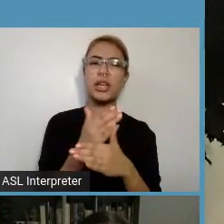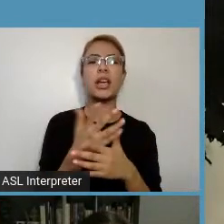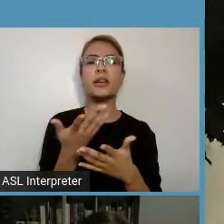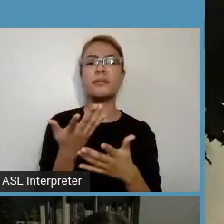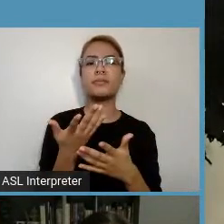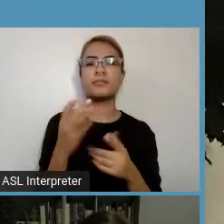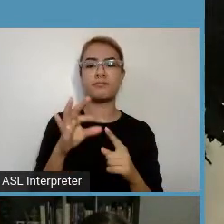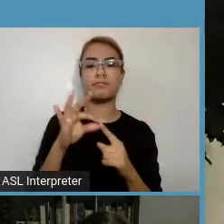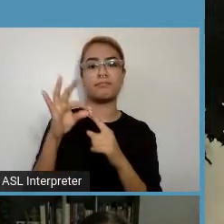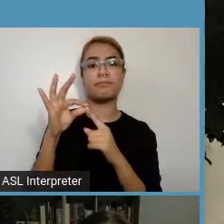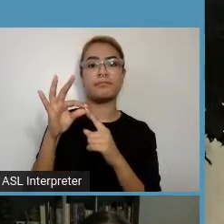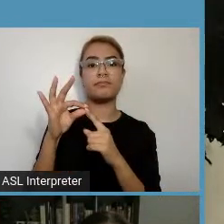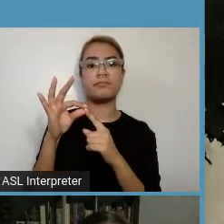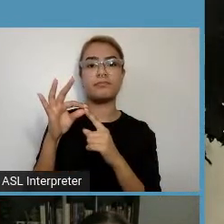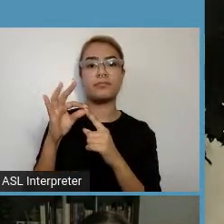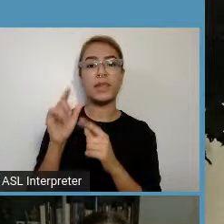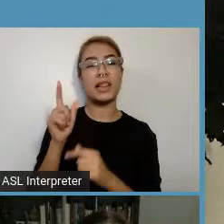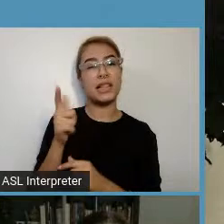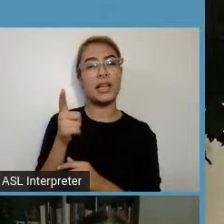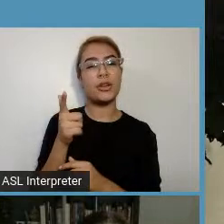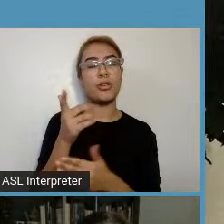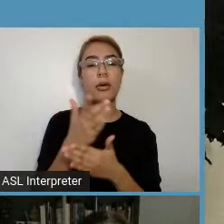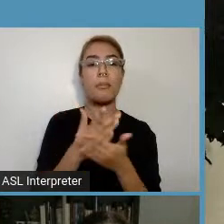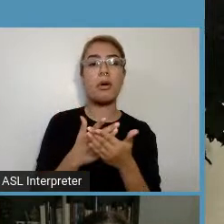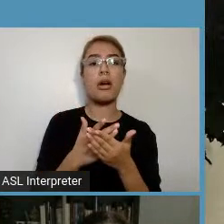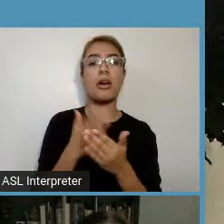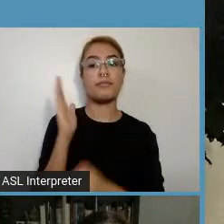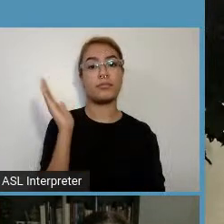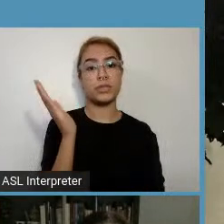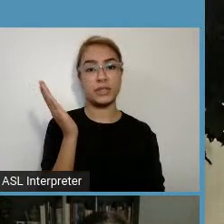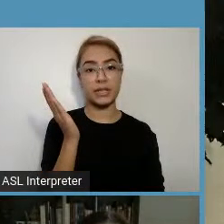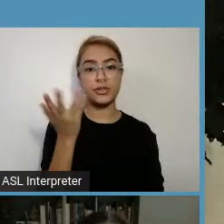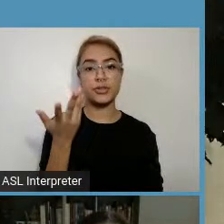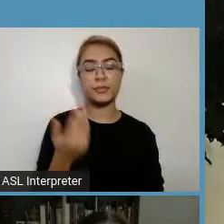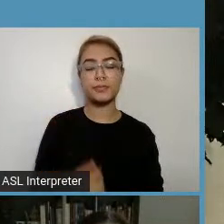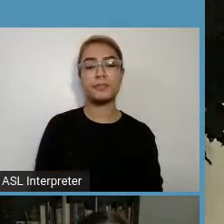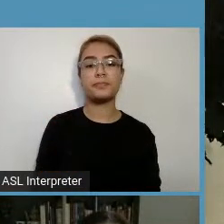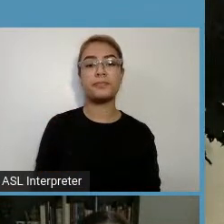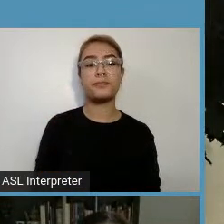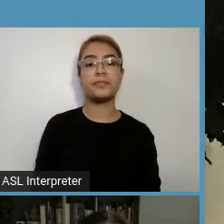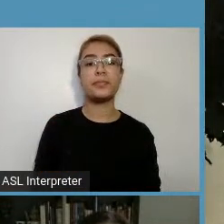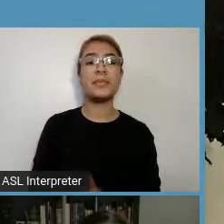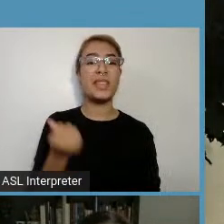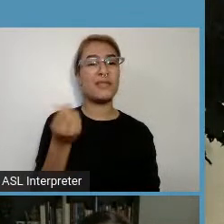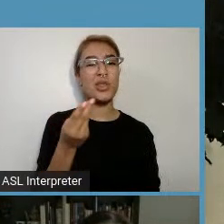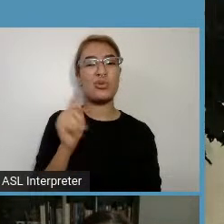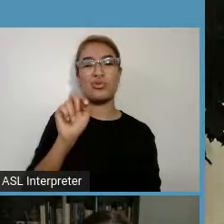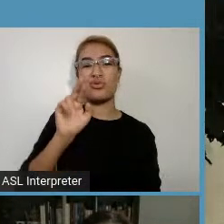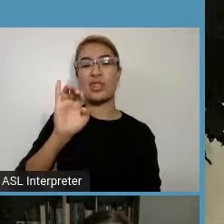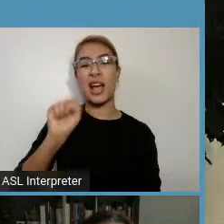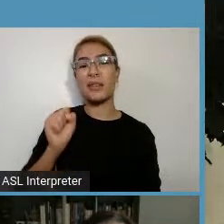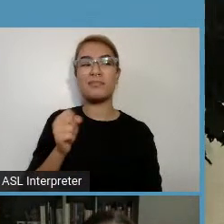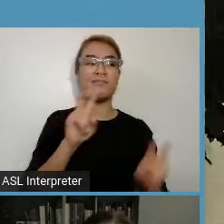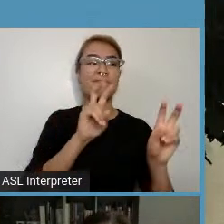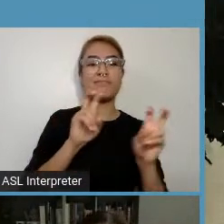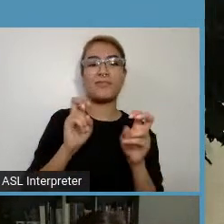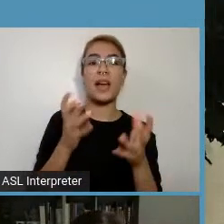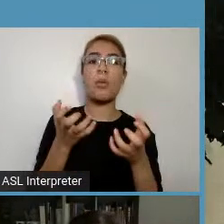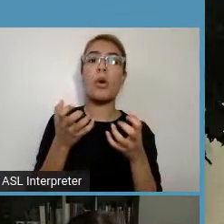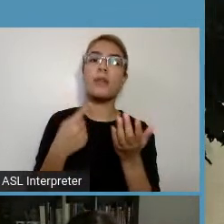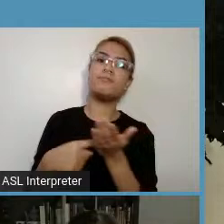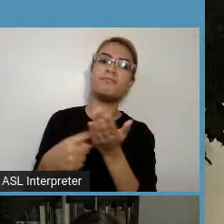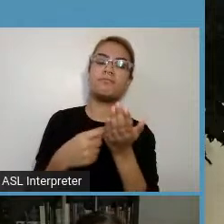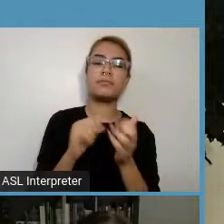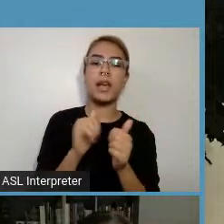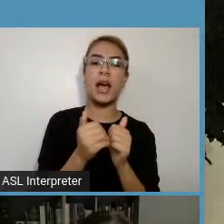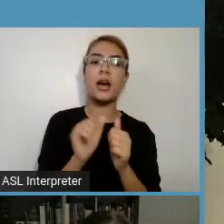in significantly later as part of the presentation. So there's a couple of tribes and issues that I want to pull out, and how we've been able